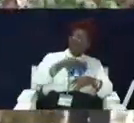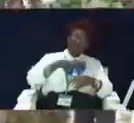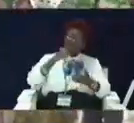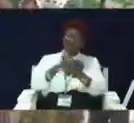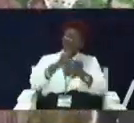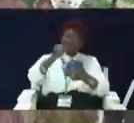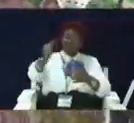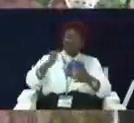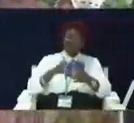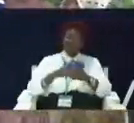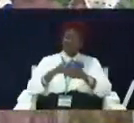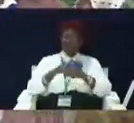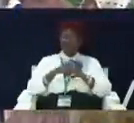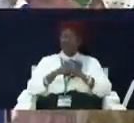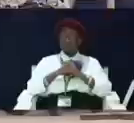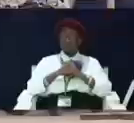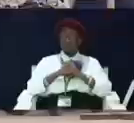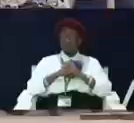Daddy, Mr. Wipe,